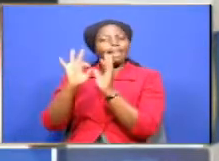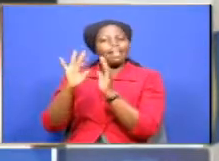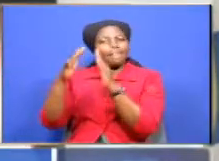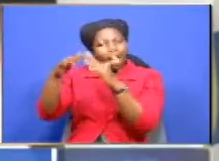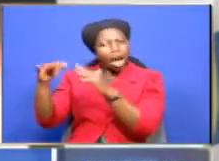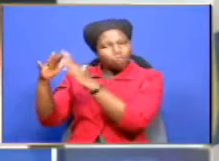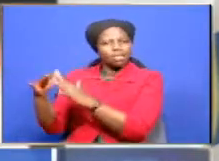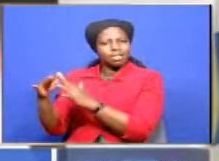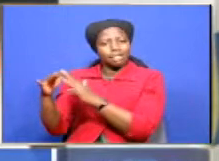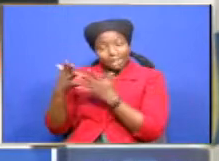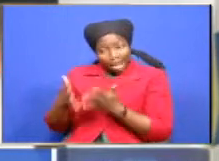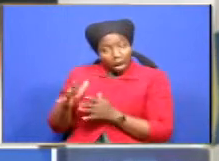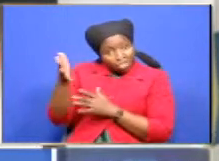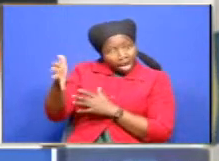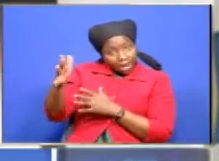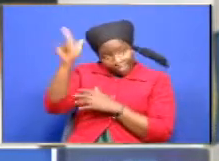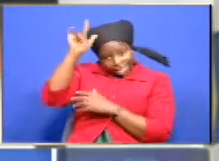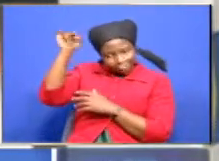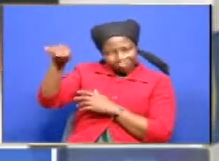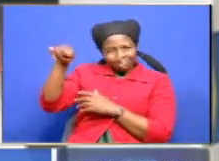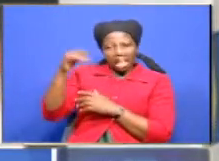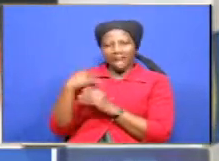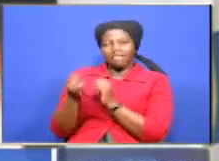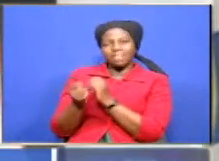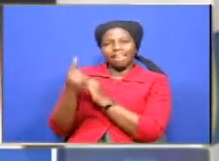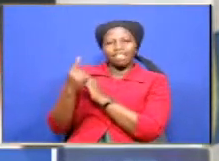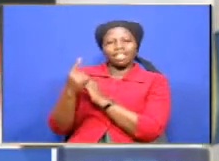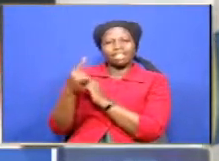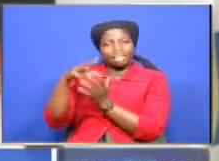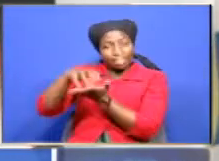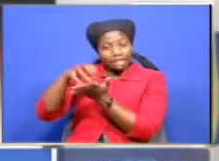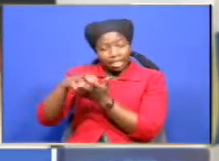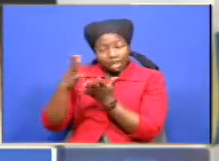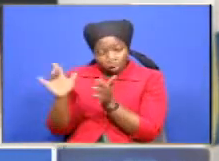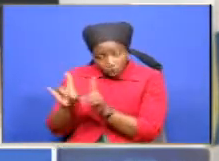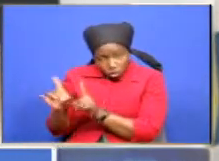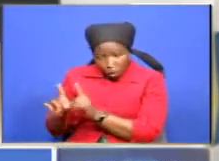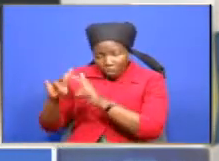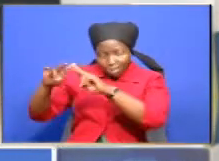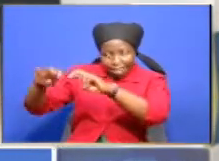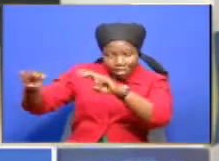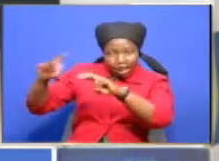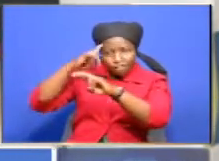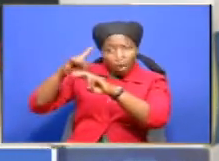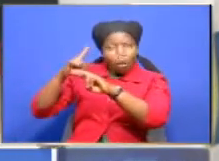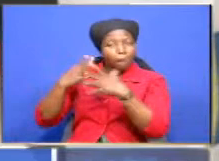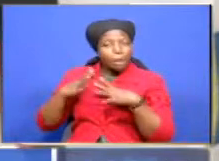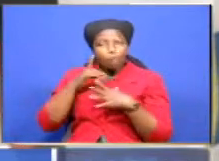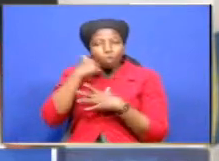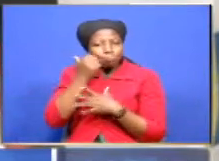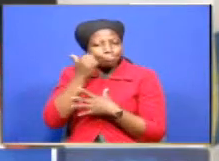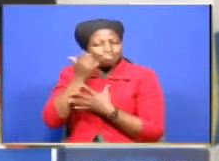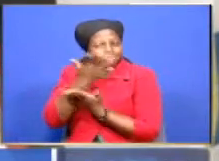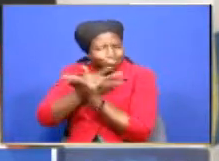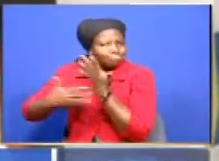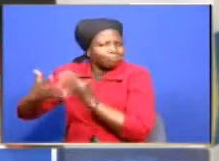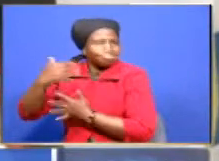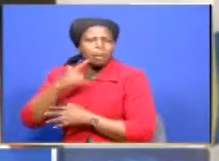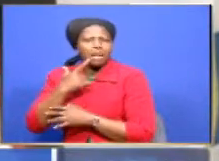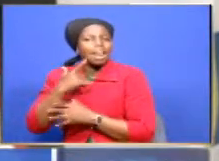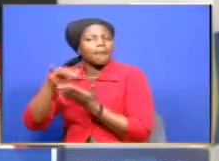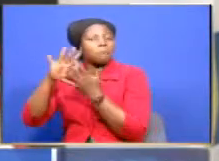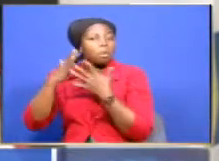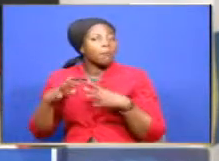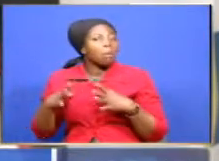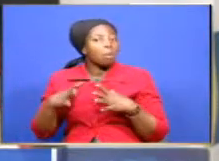cases, and we are contact tracing 100 people more, making life so difficult even for the public